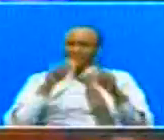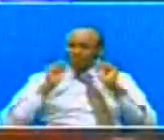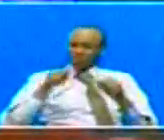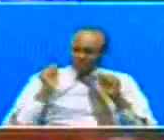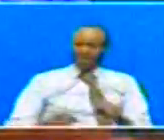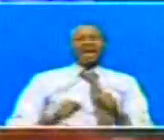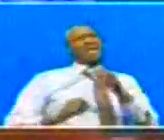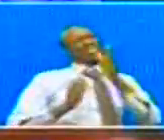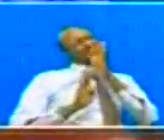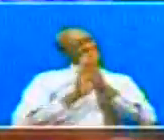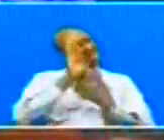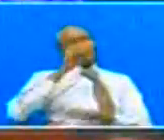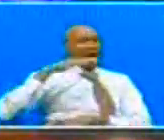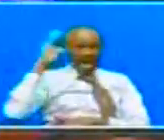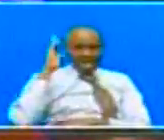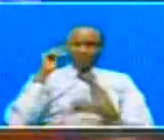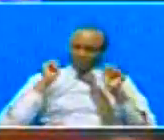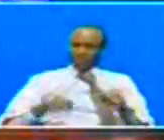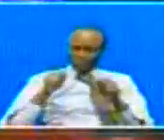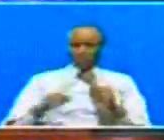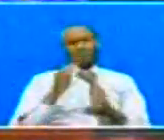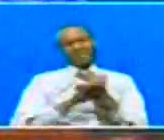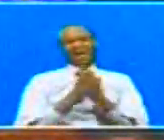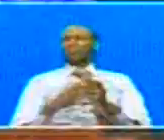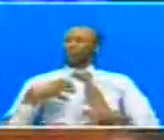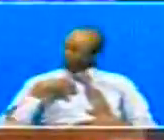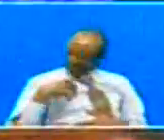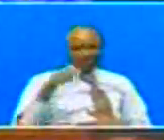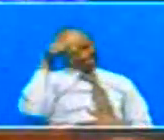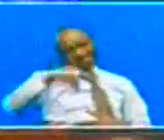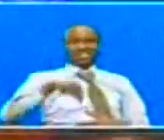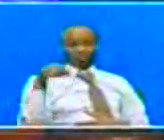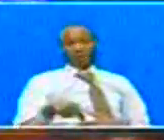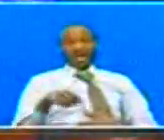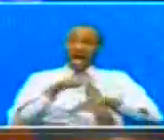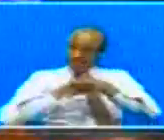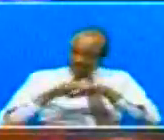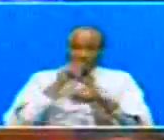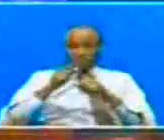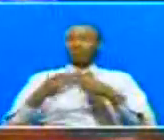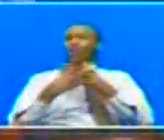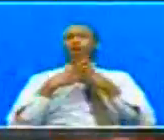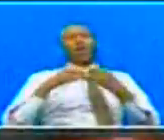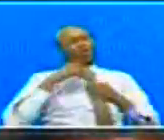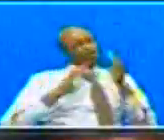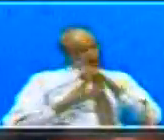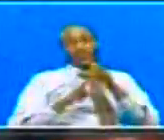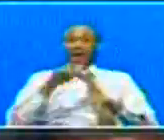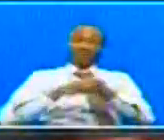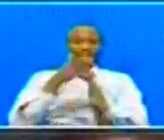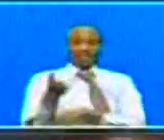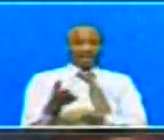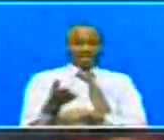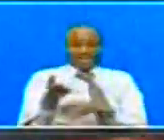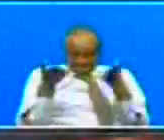iota. It can become an oasis. This country can become the leader, not just in Africa, but in the world of transformation. In Nigeria,